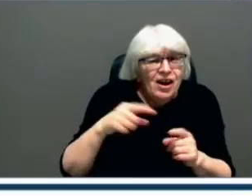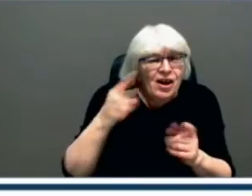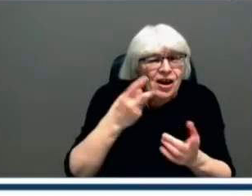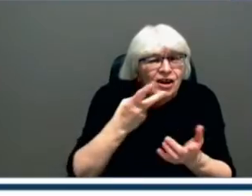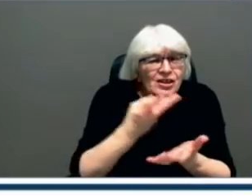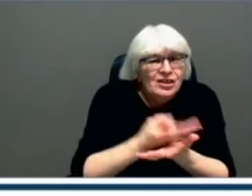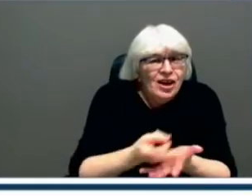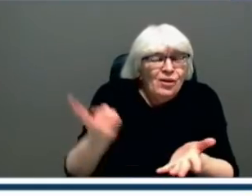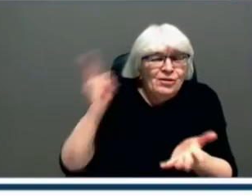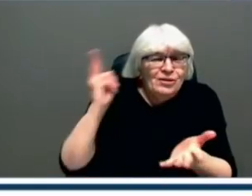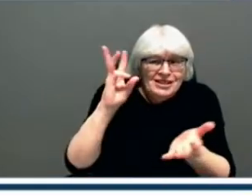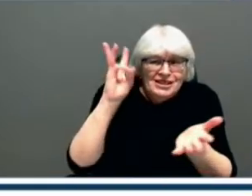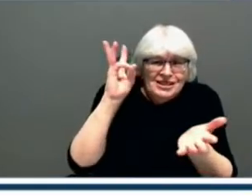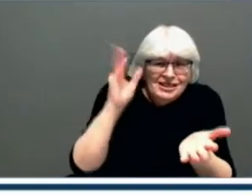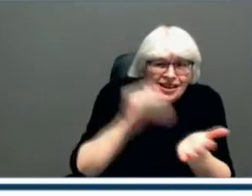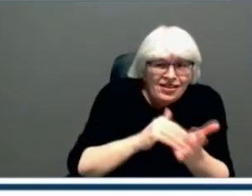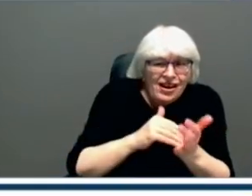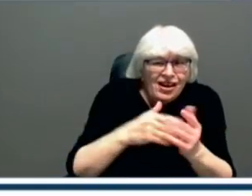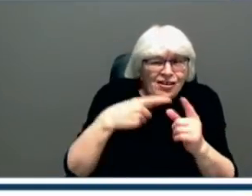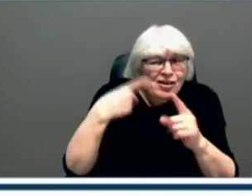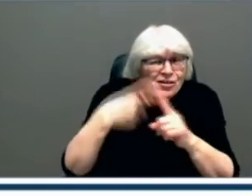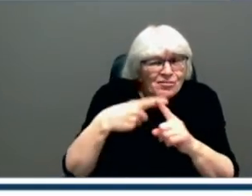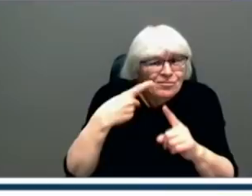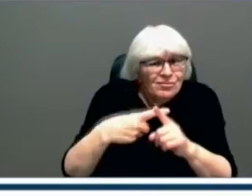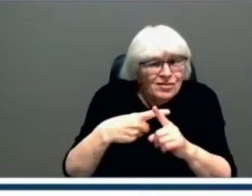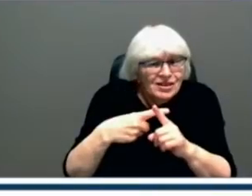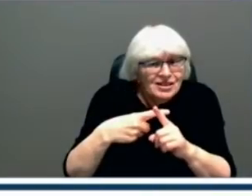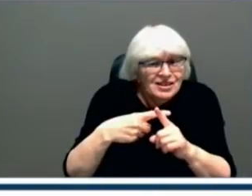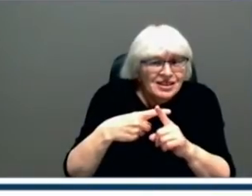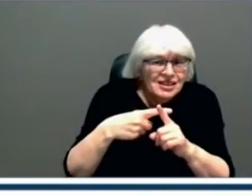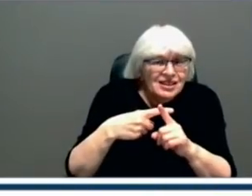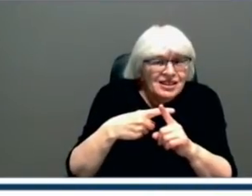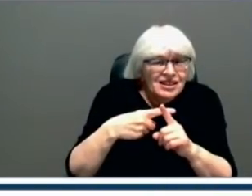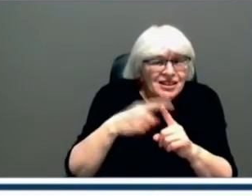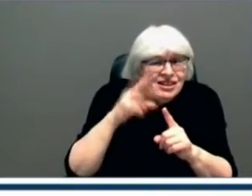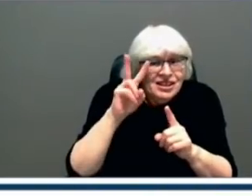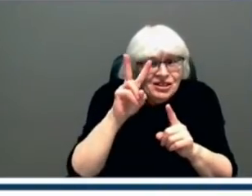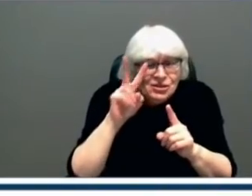is 0.3%, can we expect 21 of those people to die?